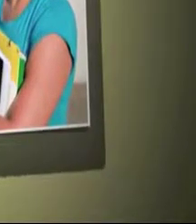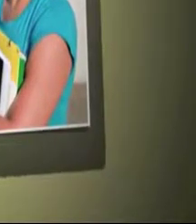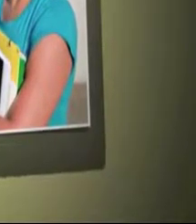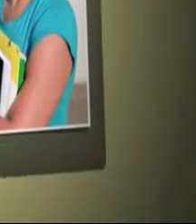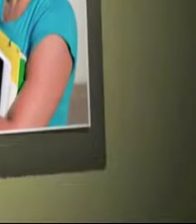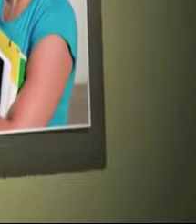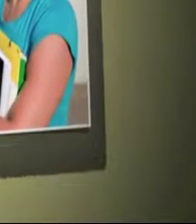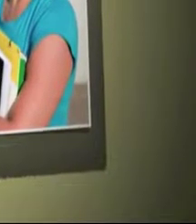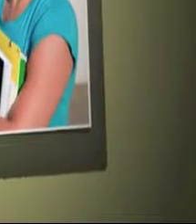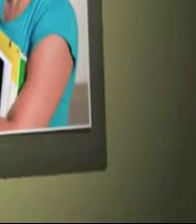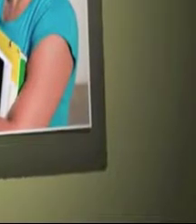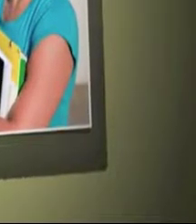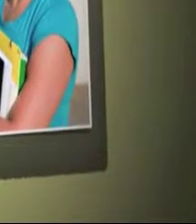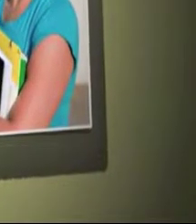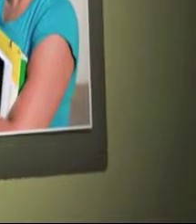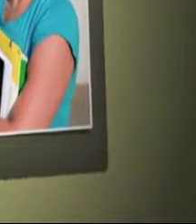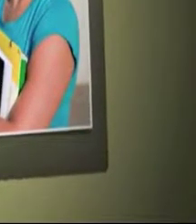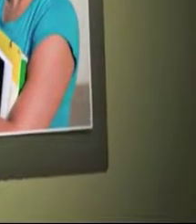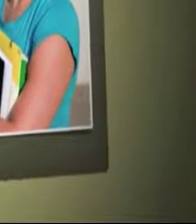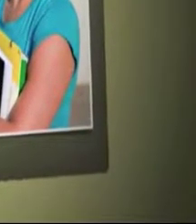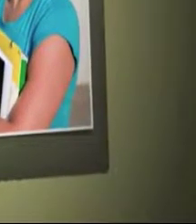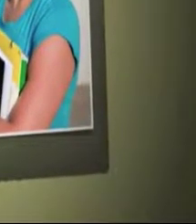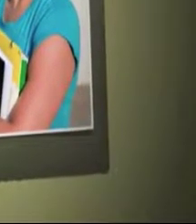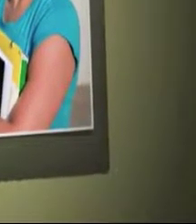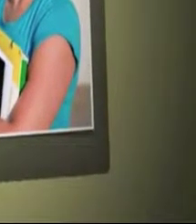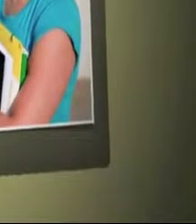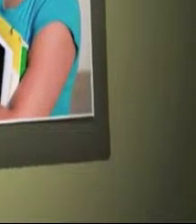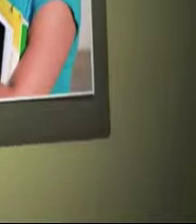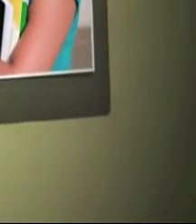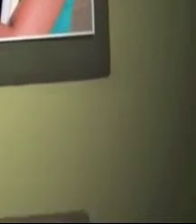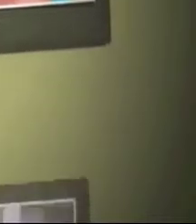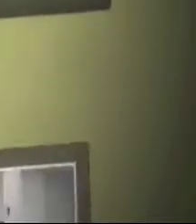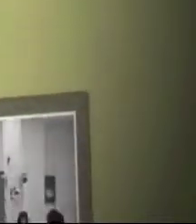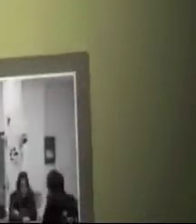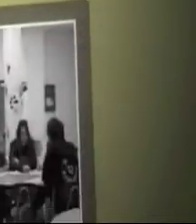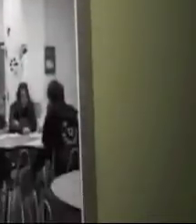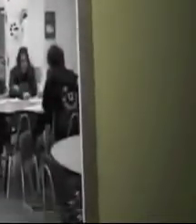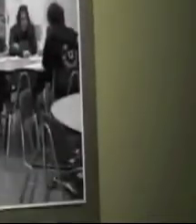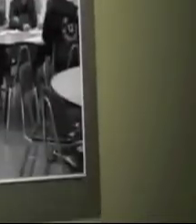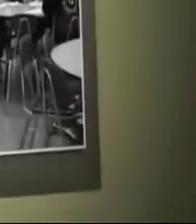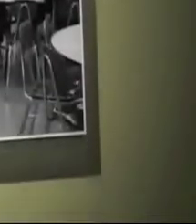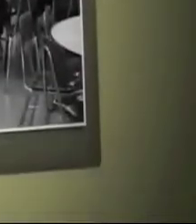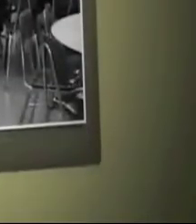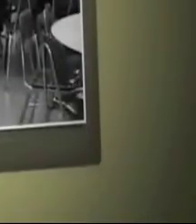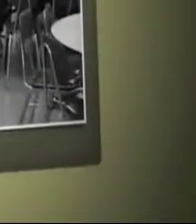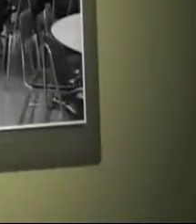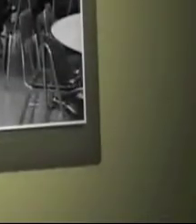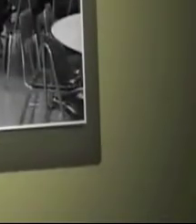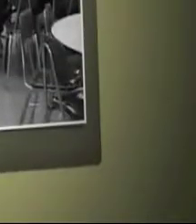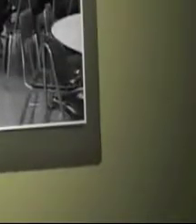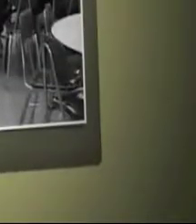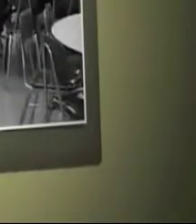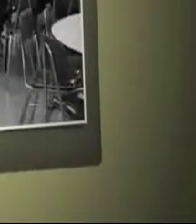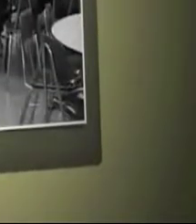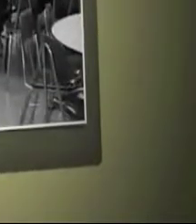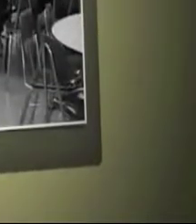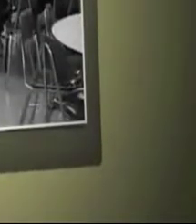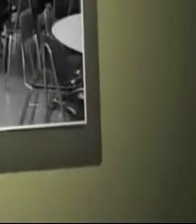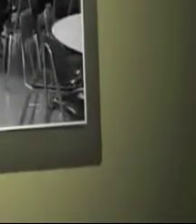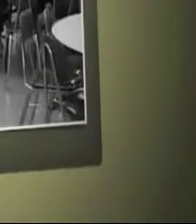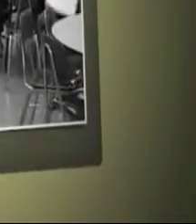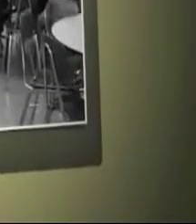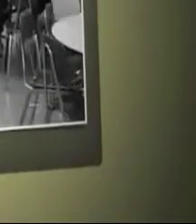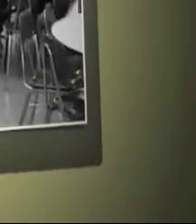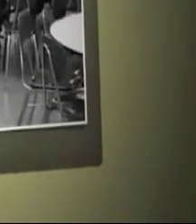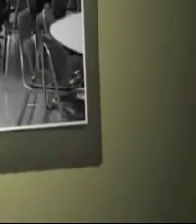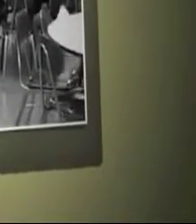and bullying. The Triangle Program, a partnership between MCC Toronto and the Toronto District School Board, offers a haven